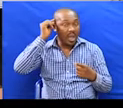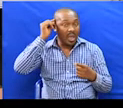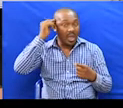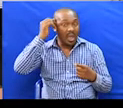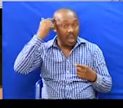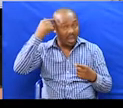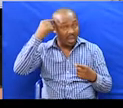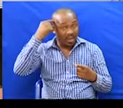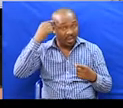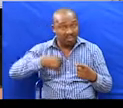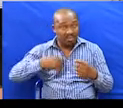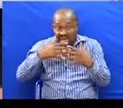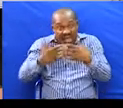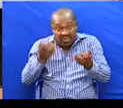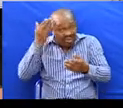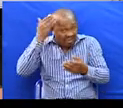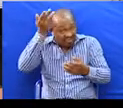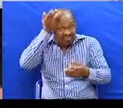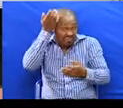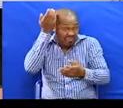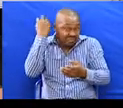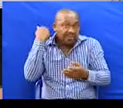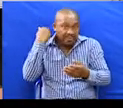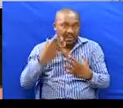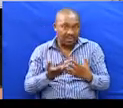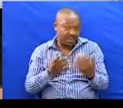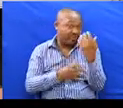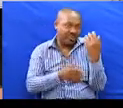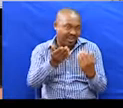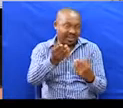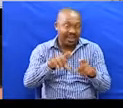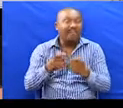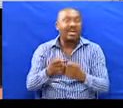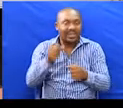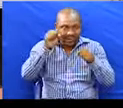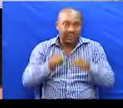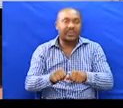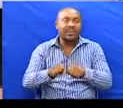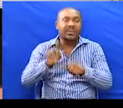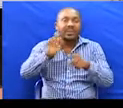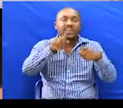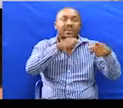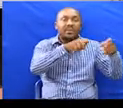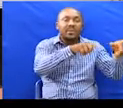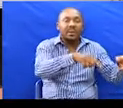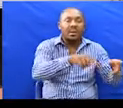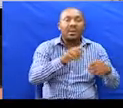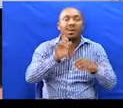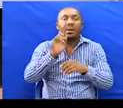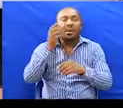don't have hair. Very sorry for that. But there are genes for hair. Your